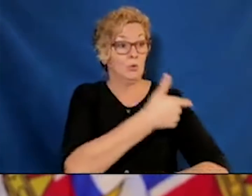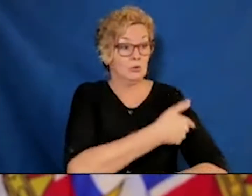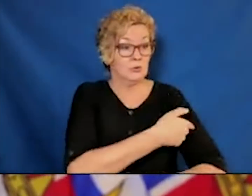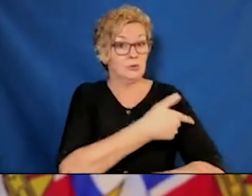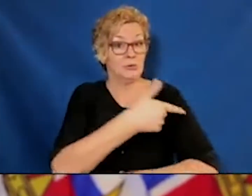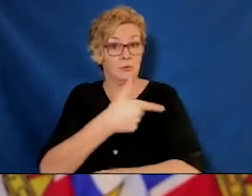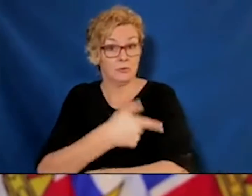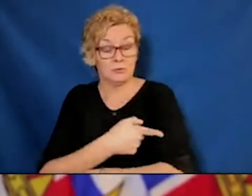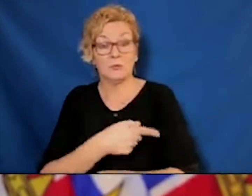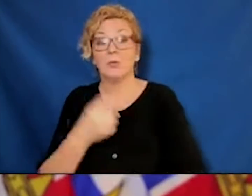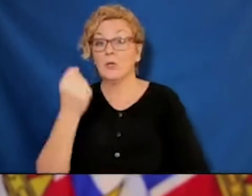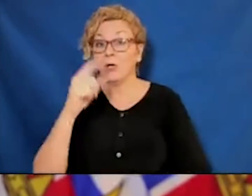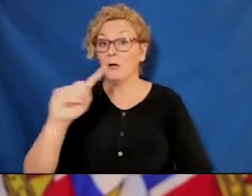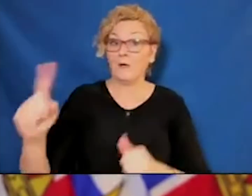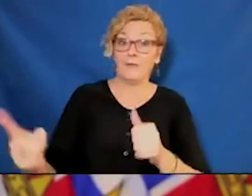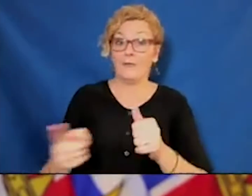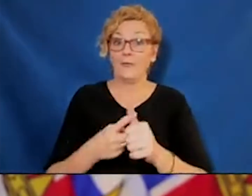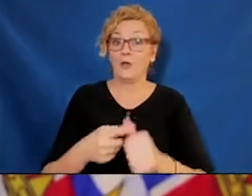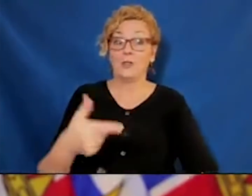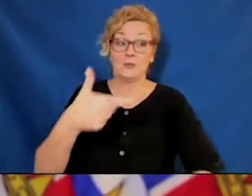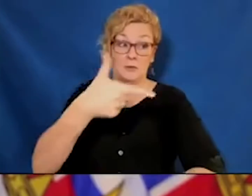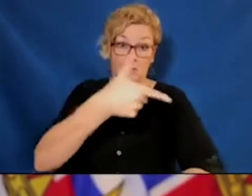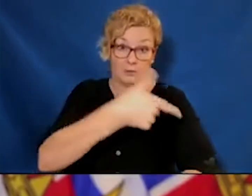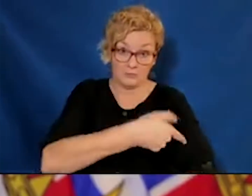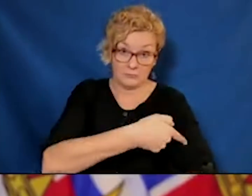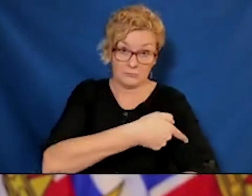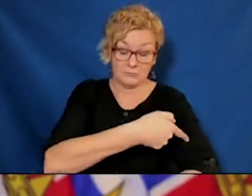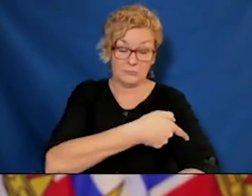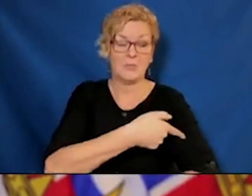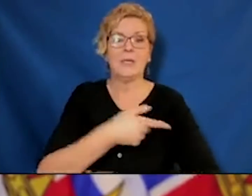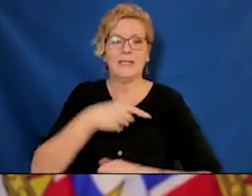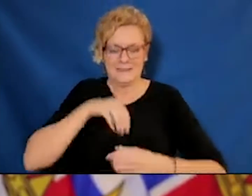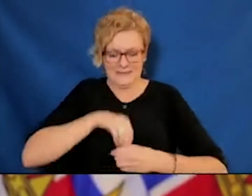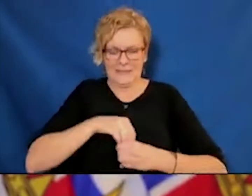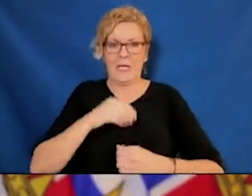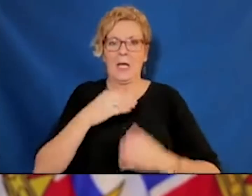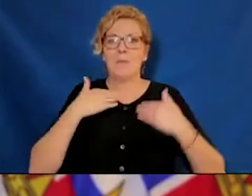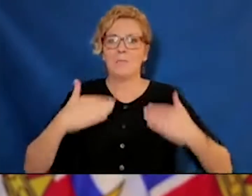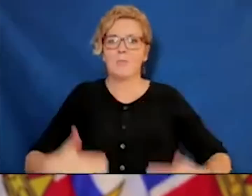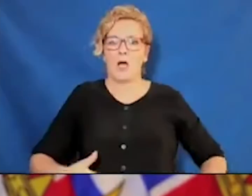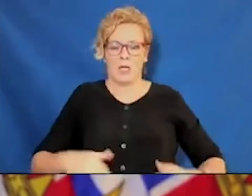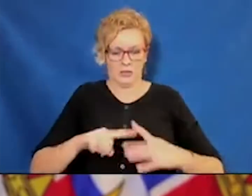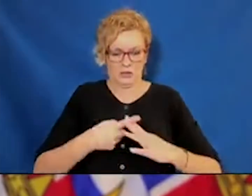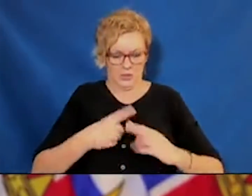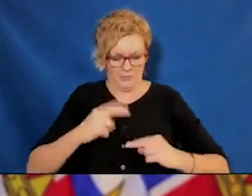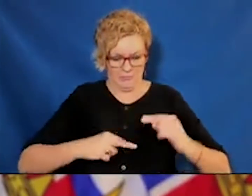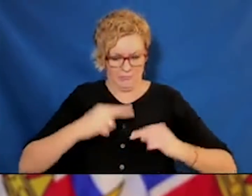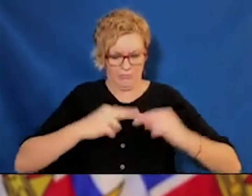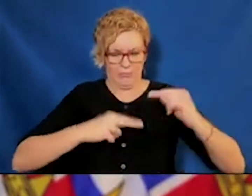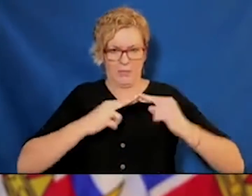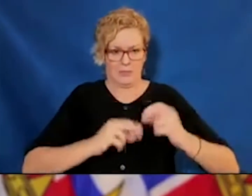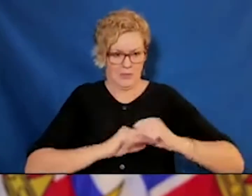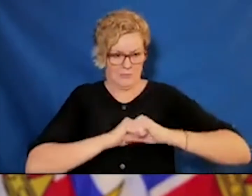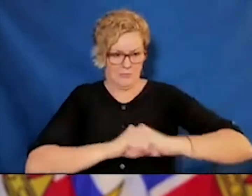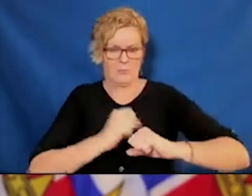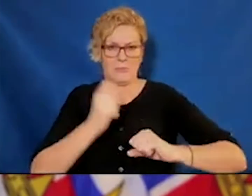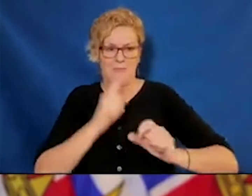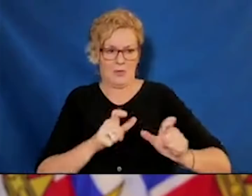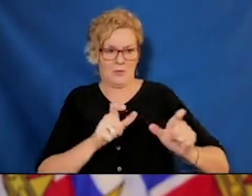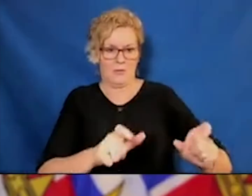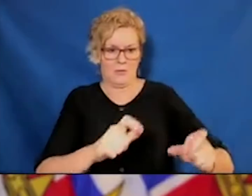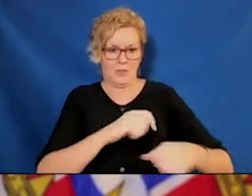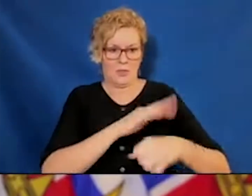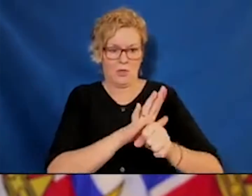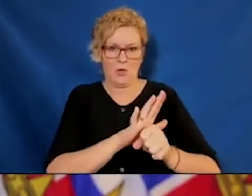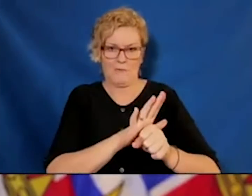vaccines, have proven to be very effective at doing that. When you provide the second dose, that's what we call priming